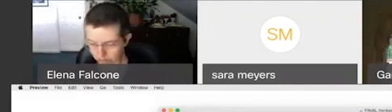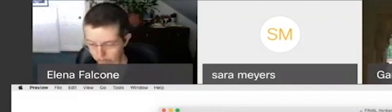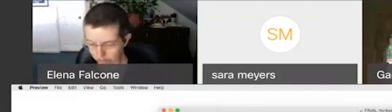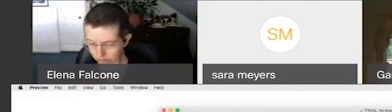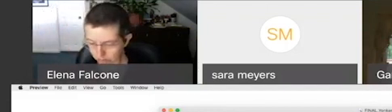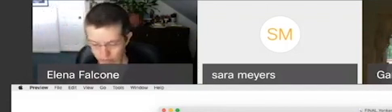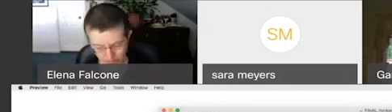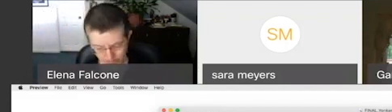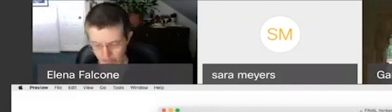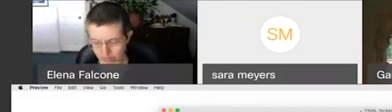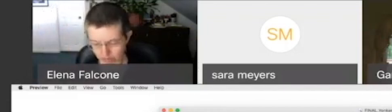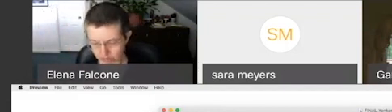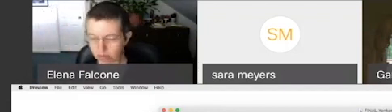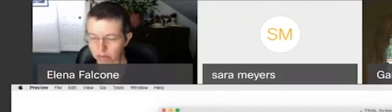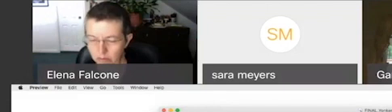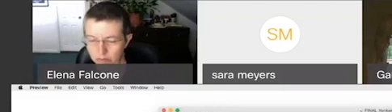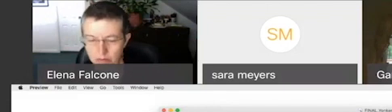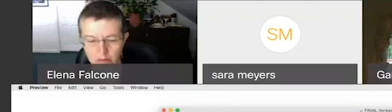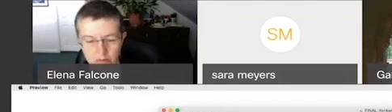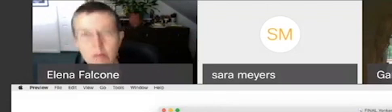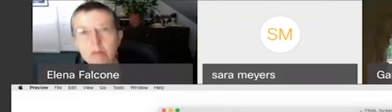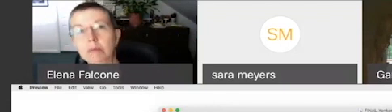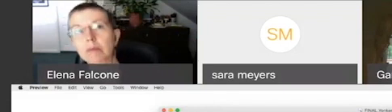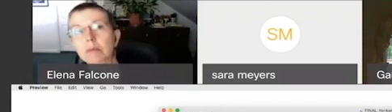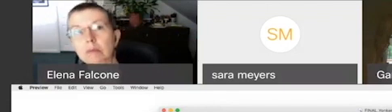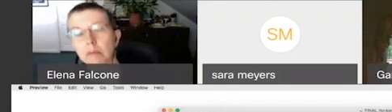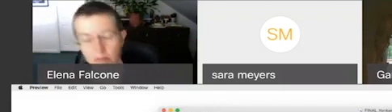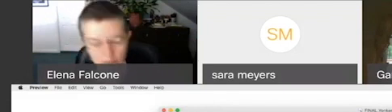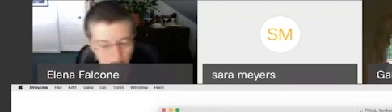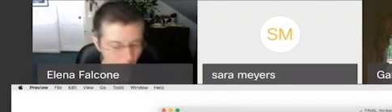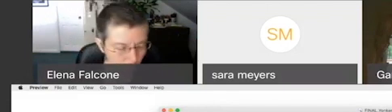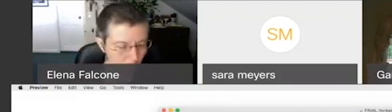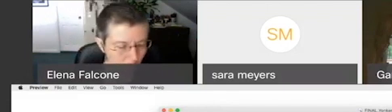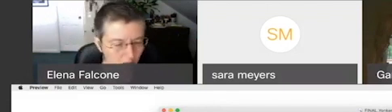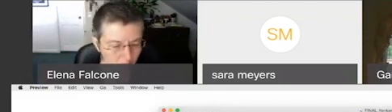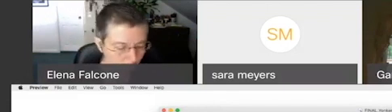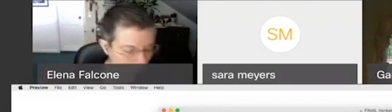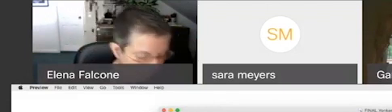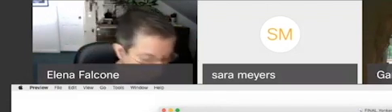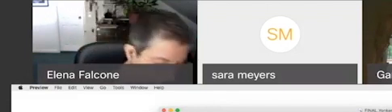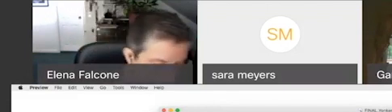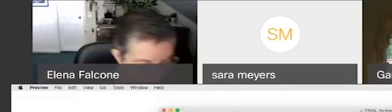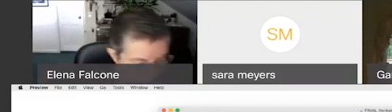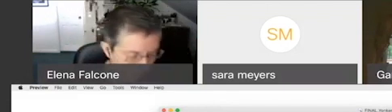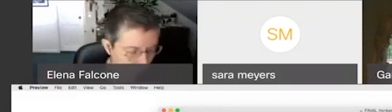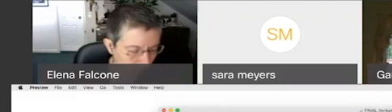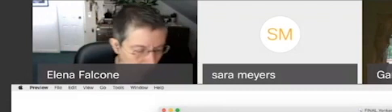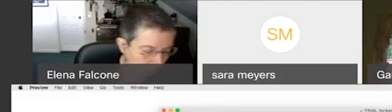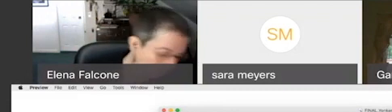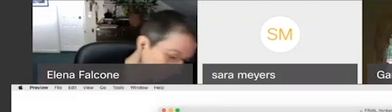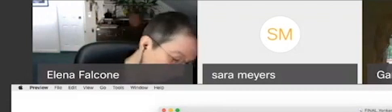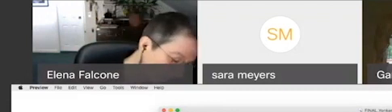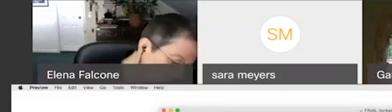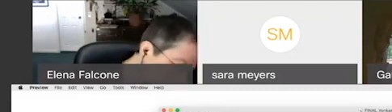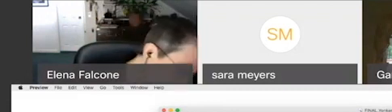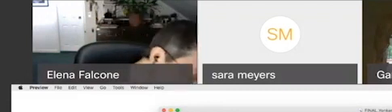to pick this new agency. And the agency will then have this task-based assessment tool. And